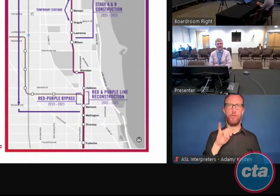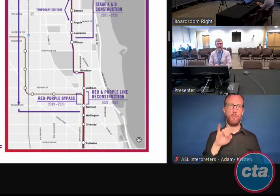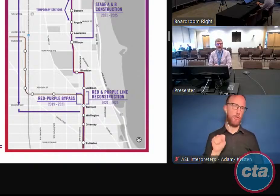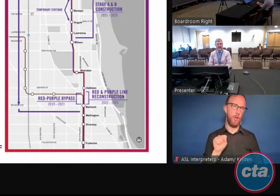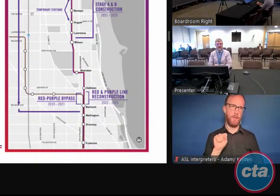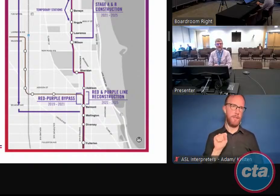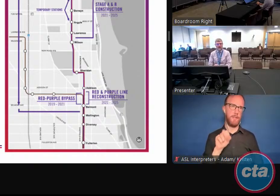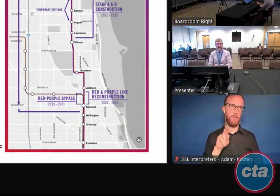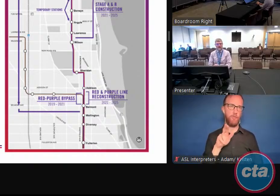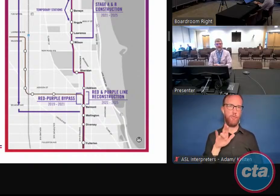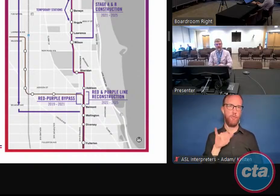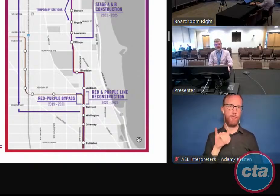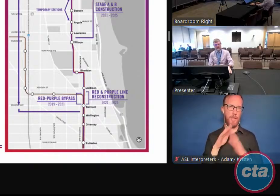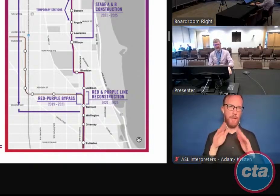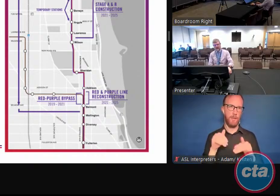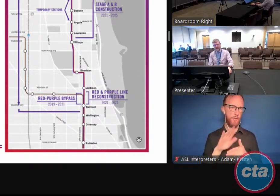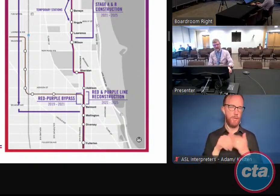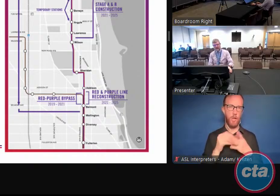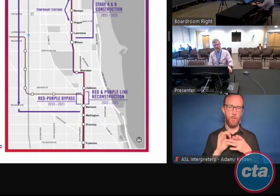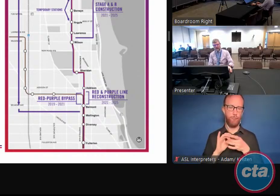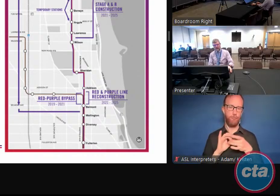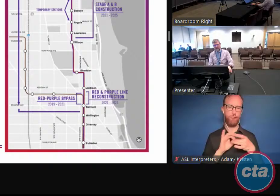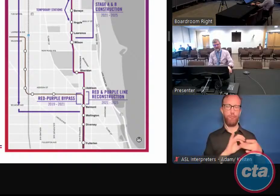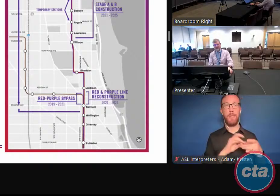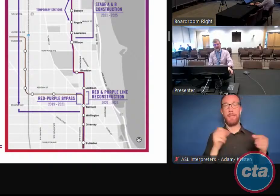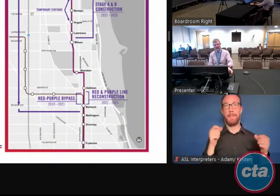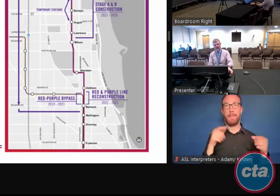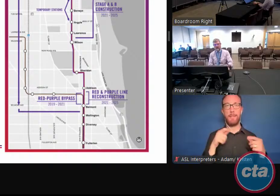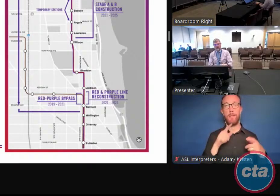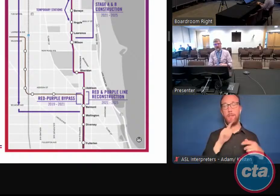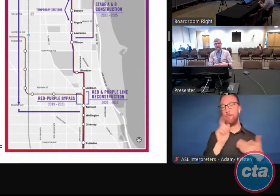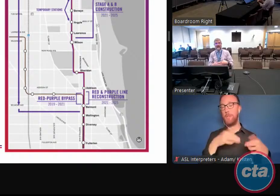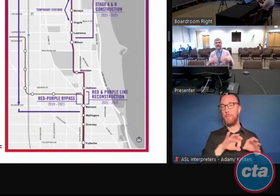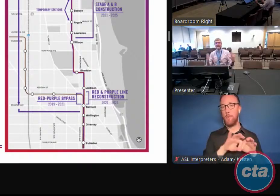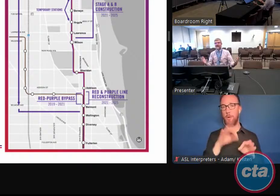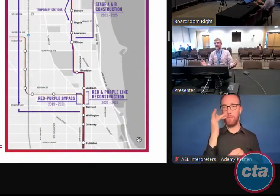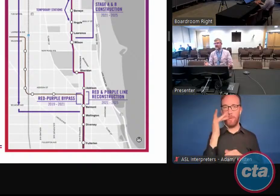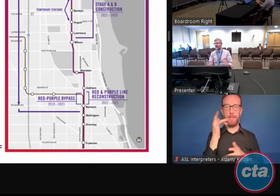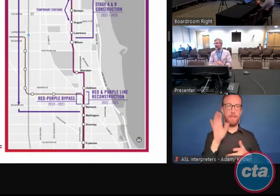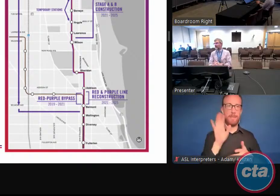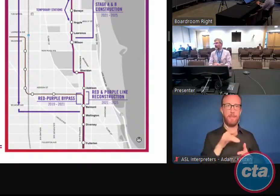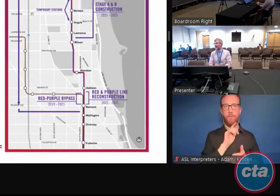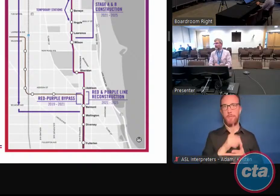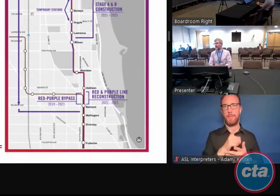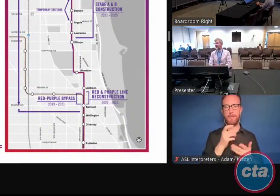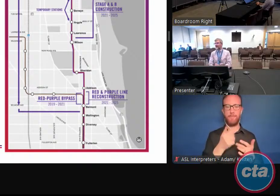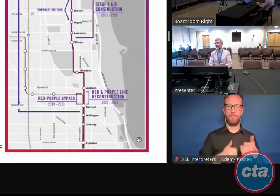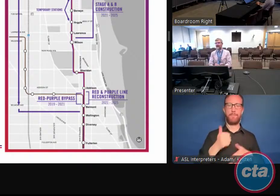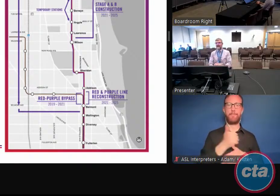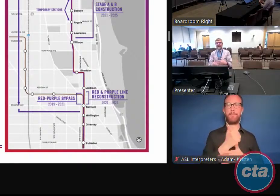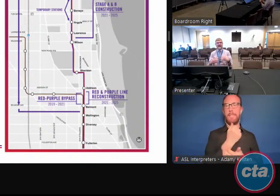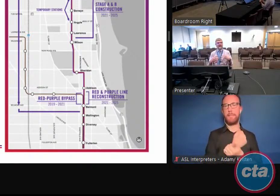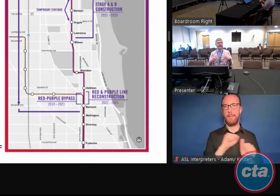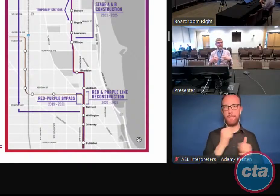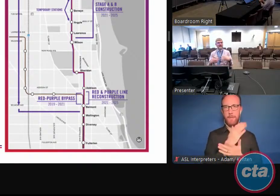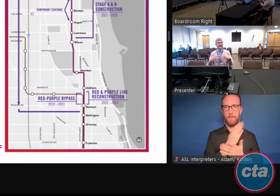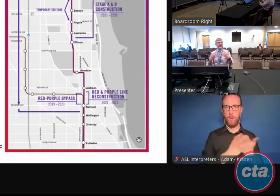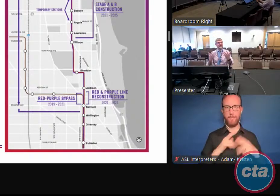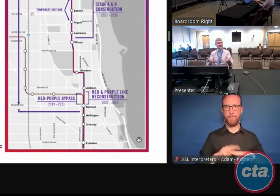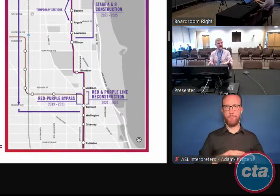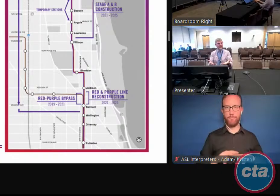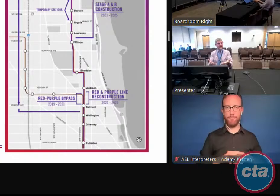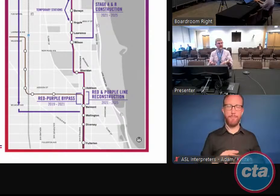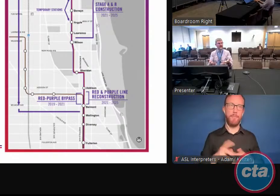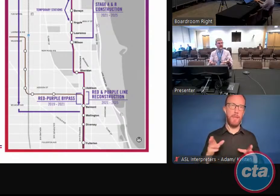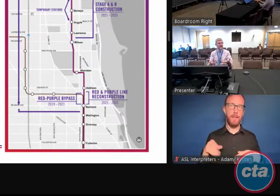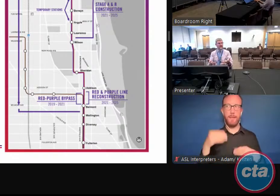there. So signal systems are exceptionally important because they are a main safety feature of our railroad. So they give permissive speeds